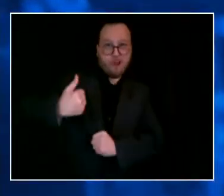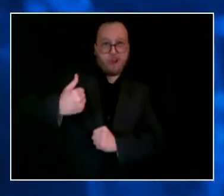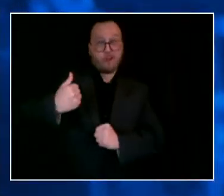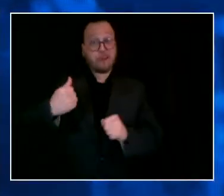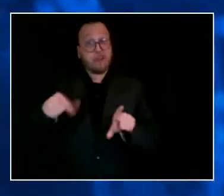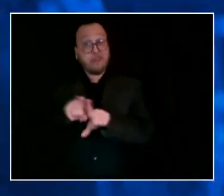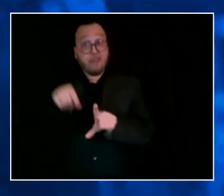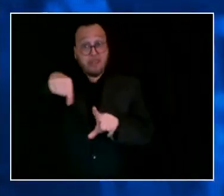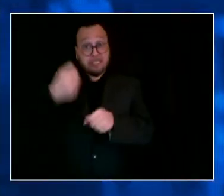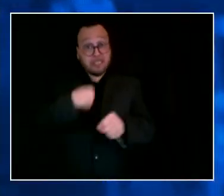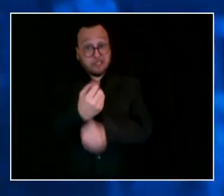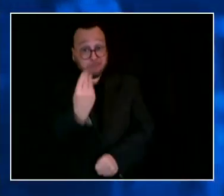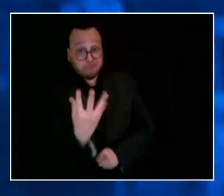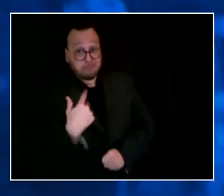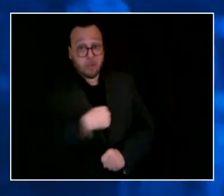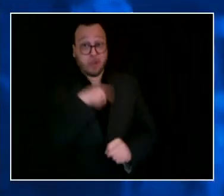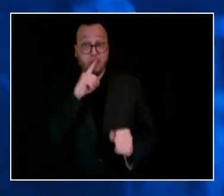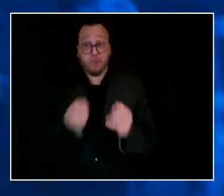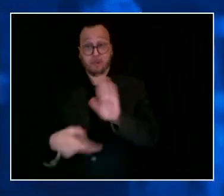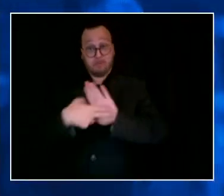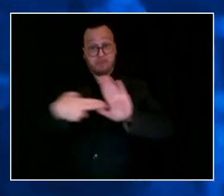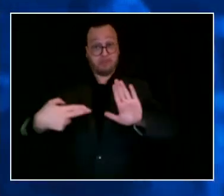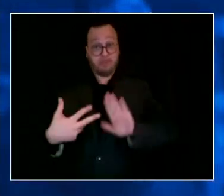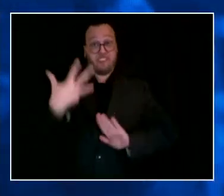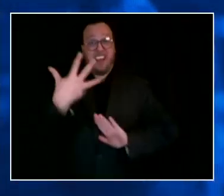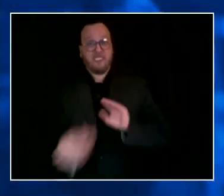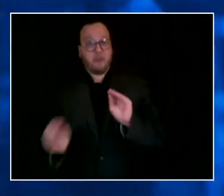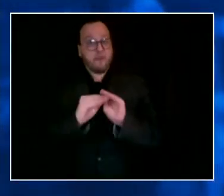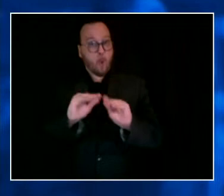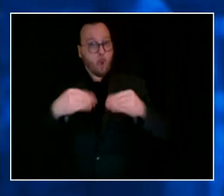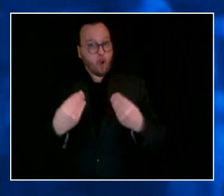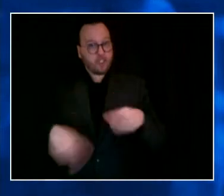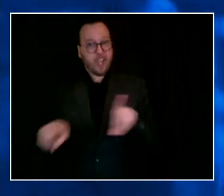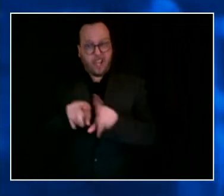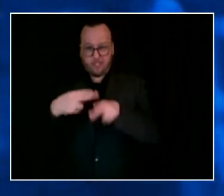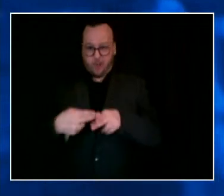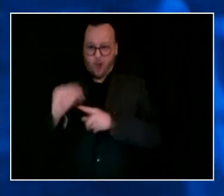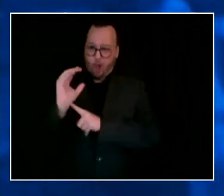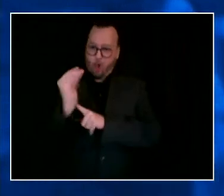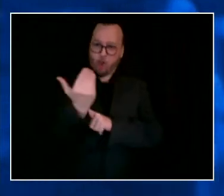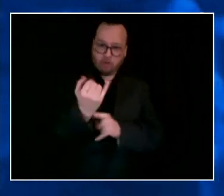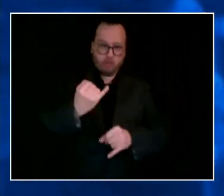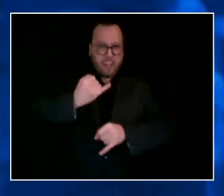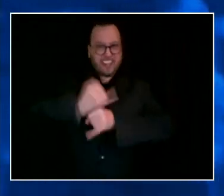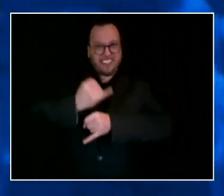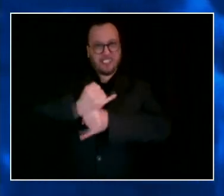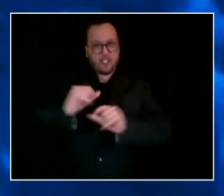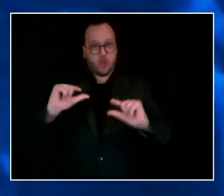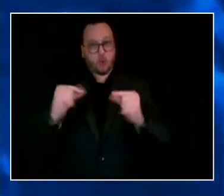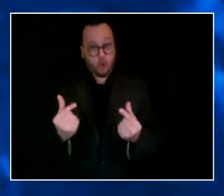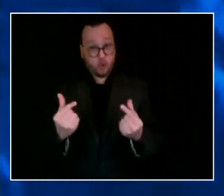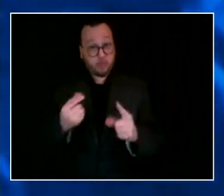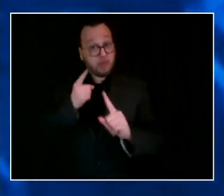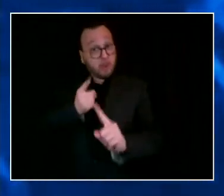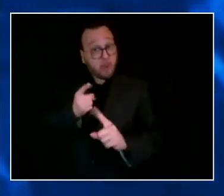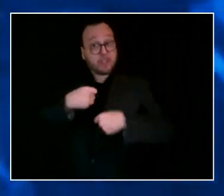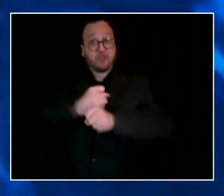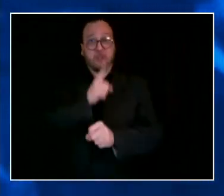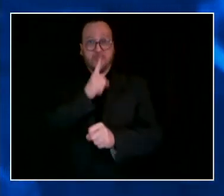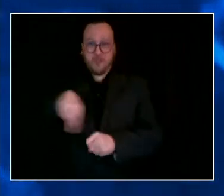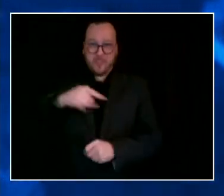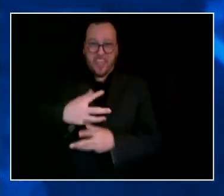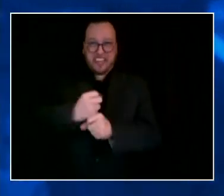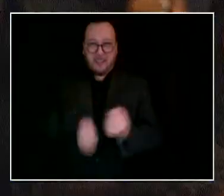will designate 5 more organizations as cultural institution groups to ensure they get the support they